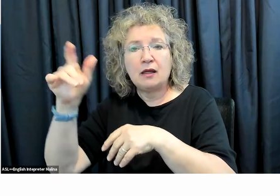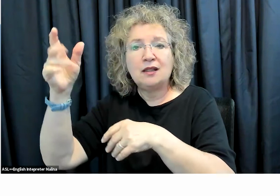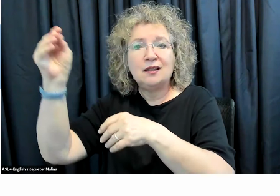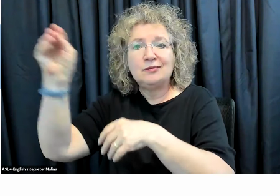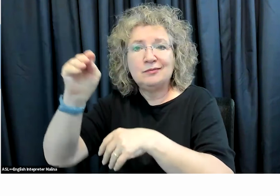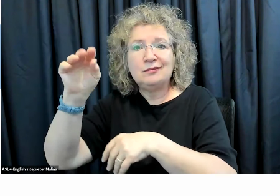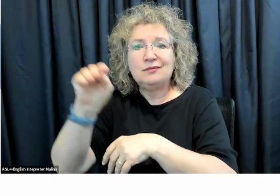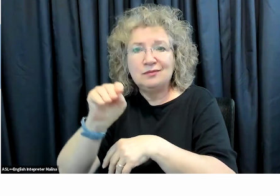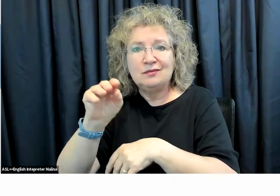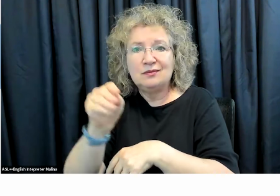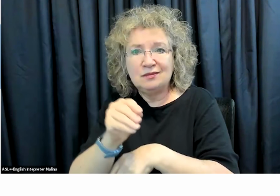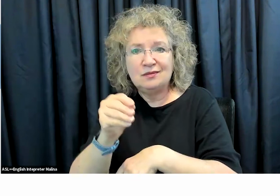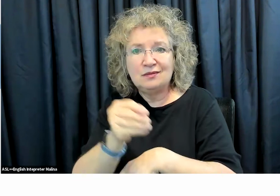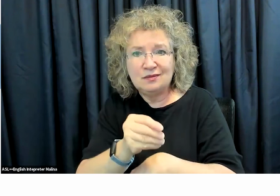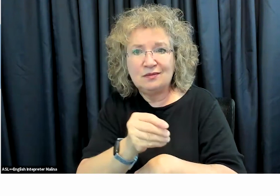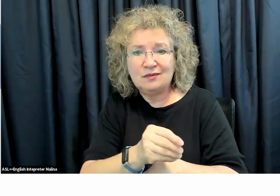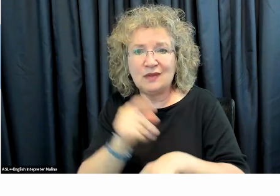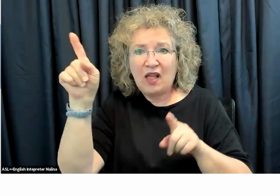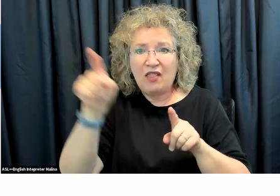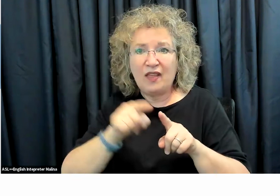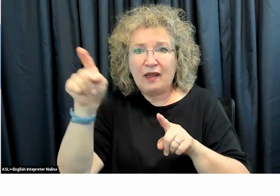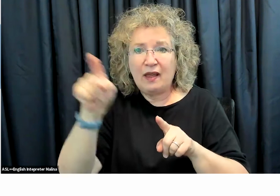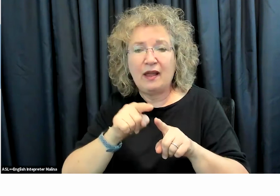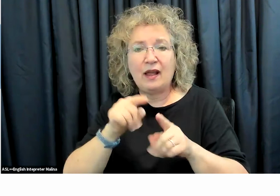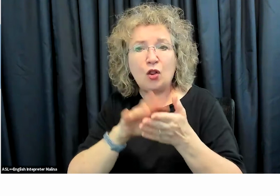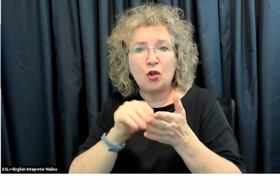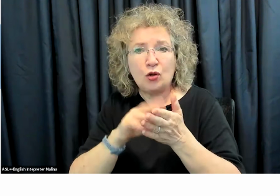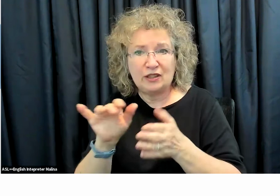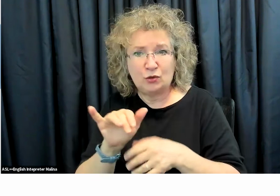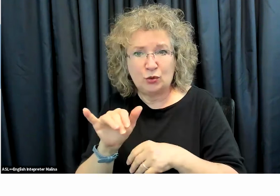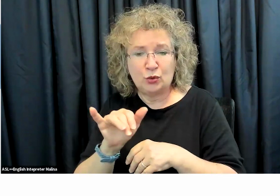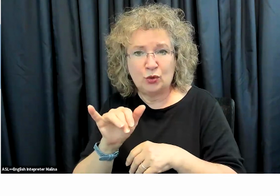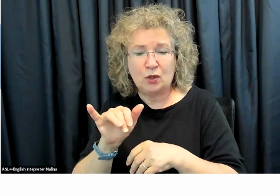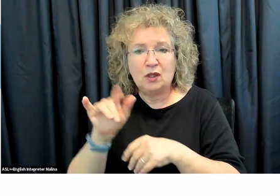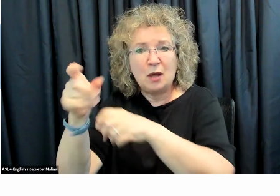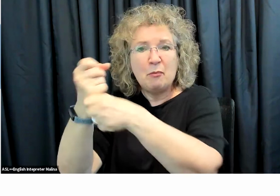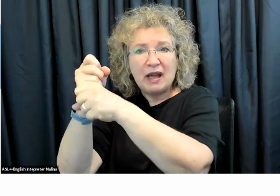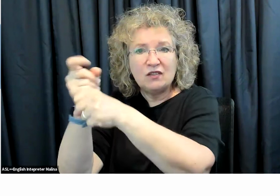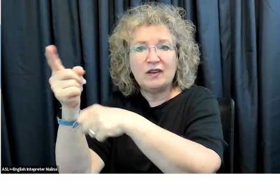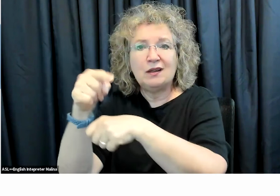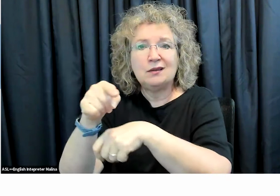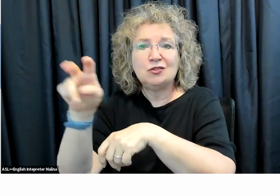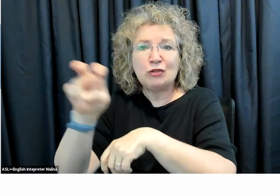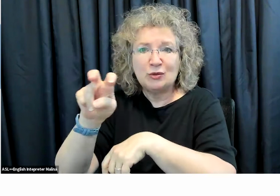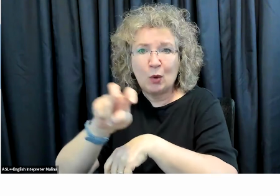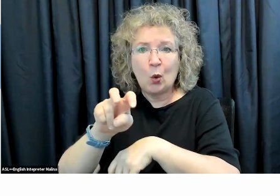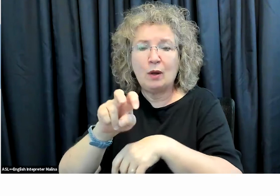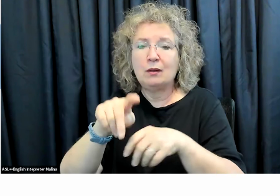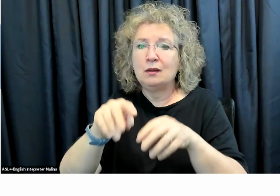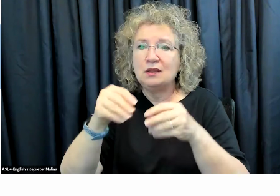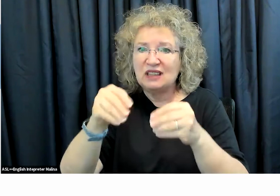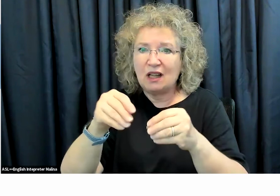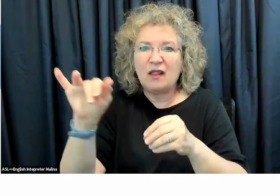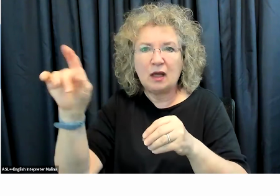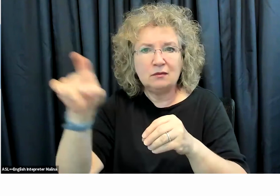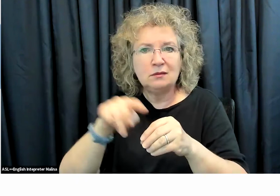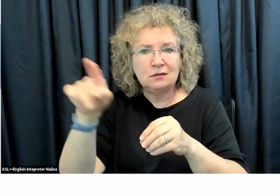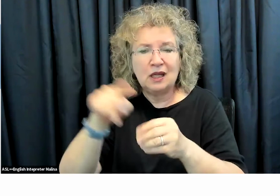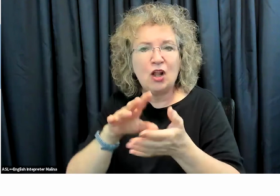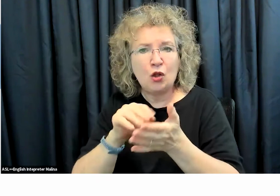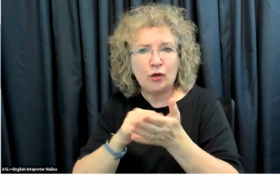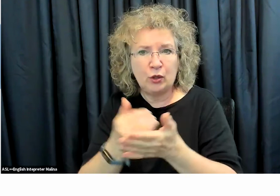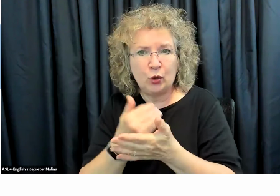and working through this and trying to figure out alternative sites if you do have to relocate to get them to